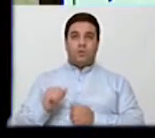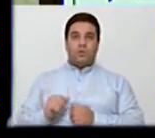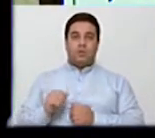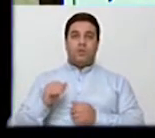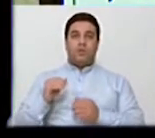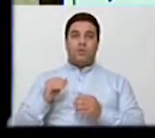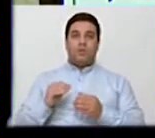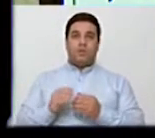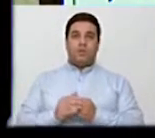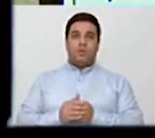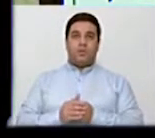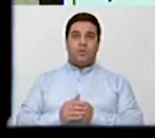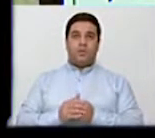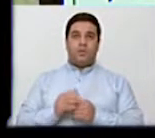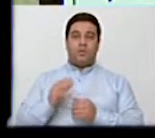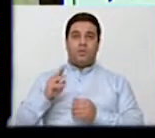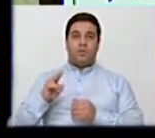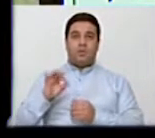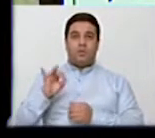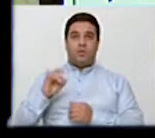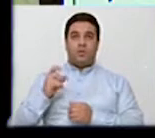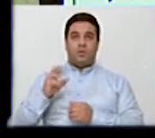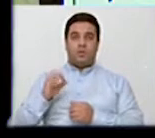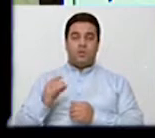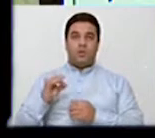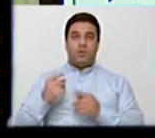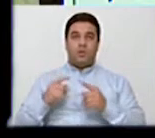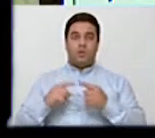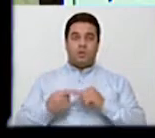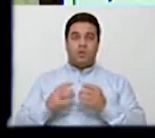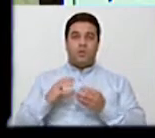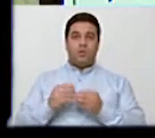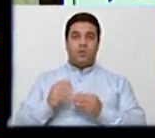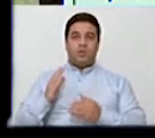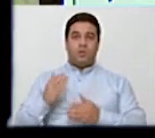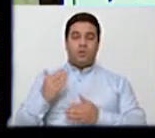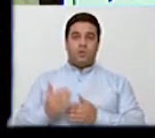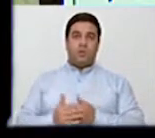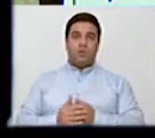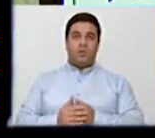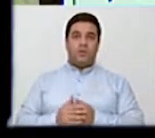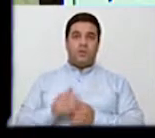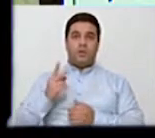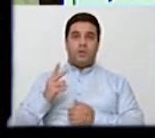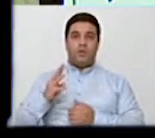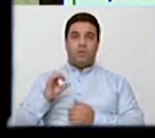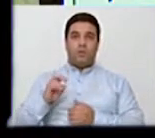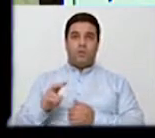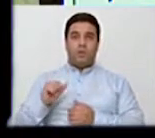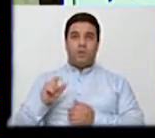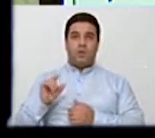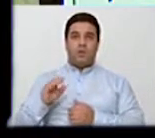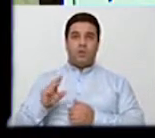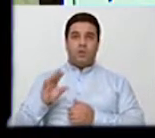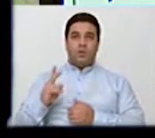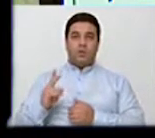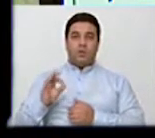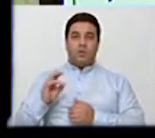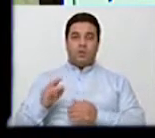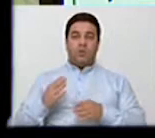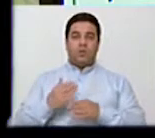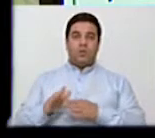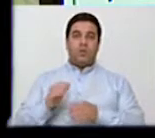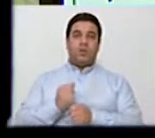mol nitrit kislota disproporsiyalanish reaksiyasiga kirishi natijasida 2 mol azot 2 oksidi ajralib